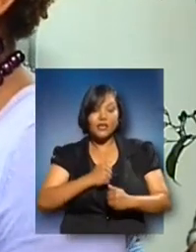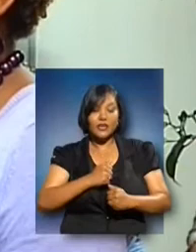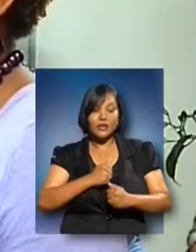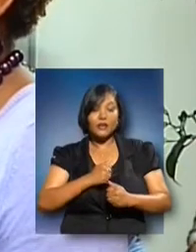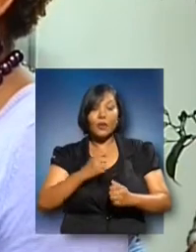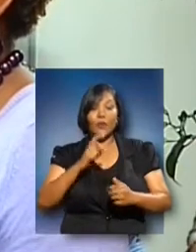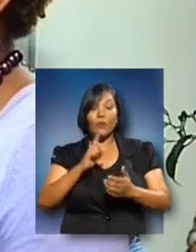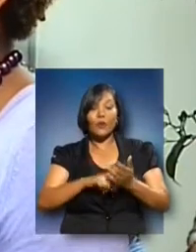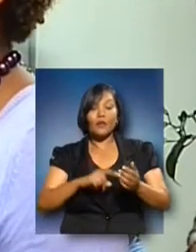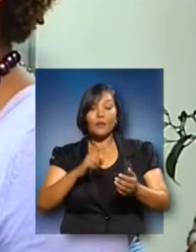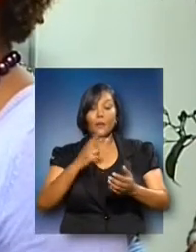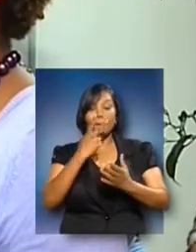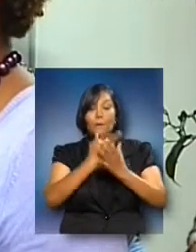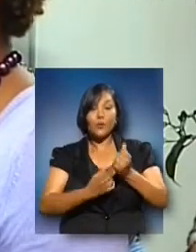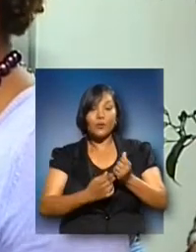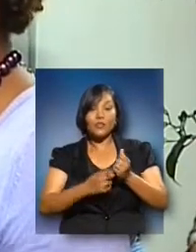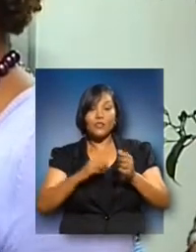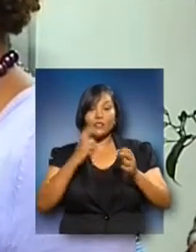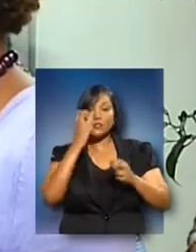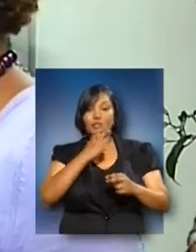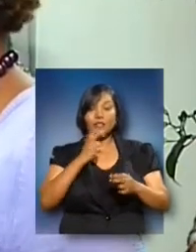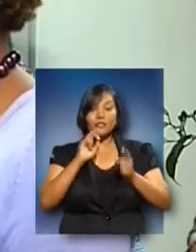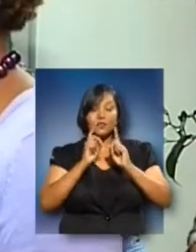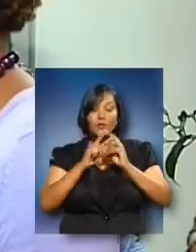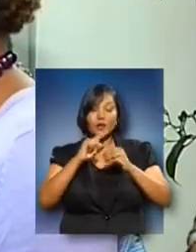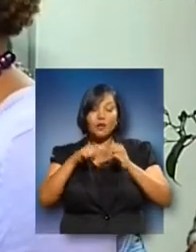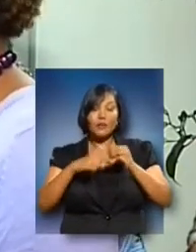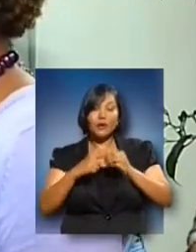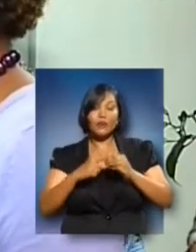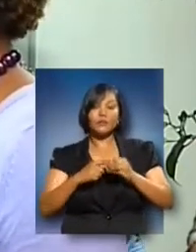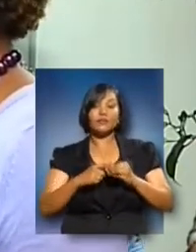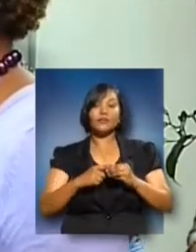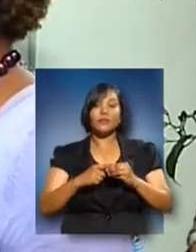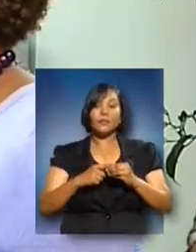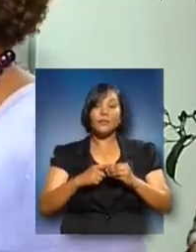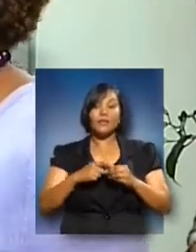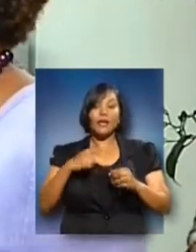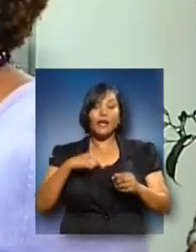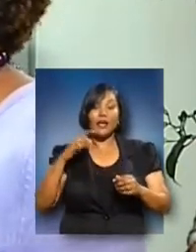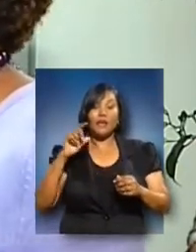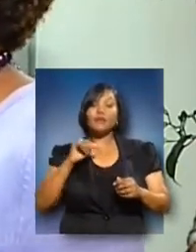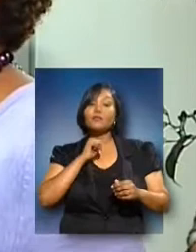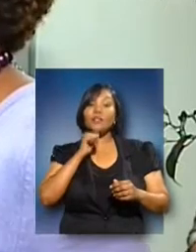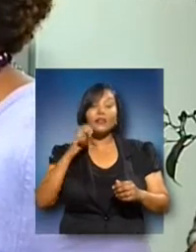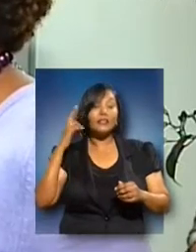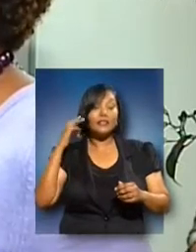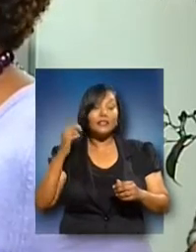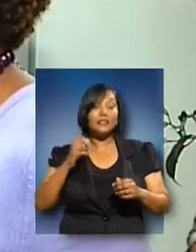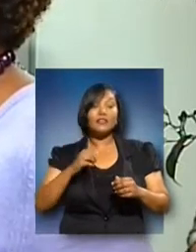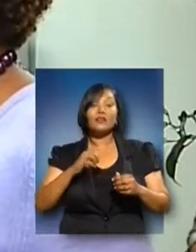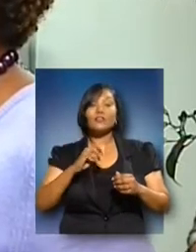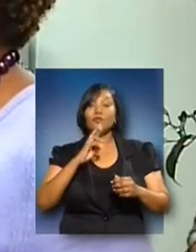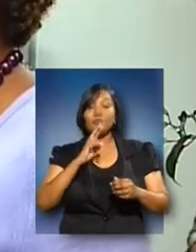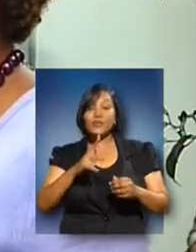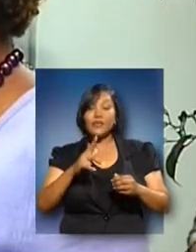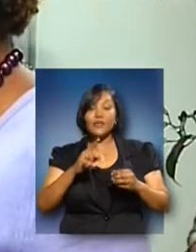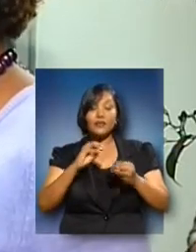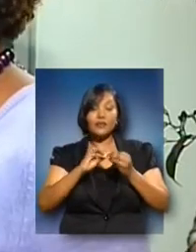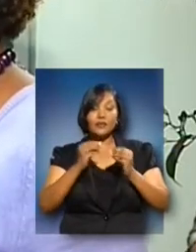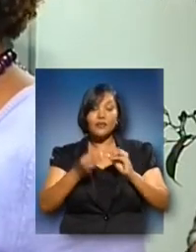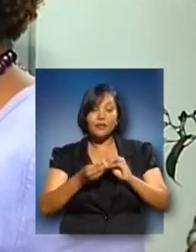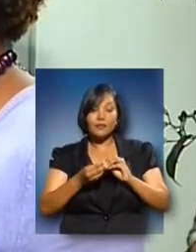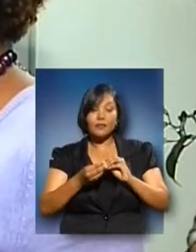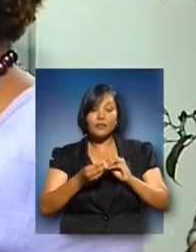DOMREP and the gentleman from Panama, is contributing, I really have not heard any actual figures. No